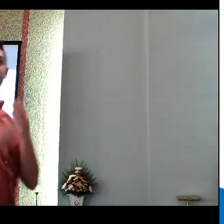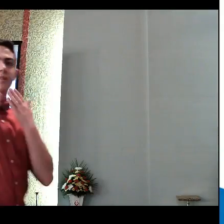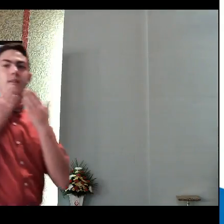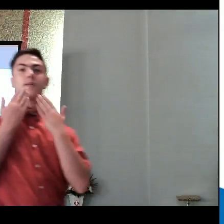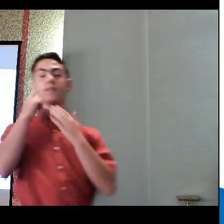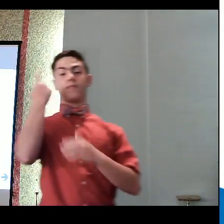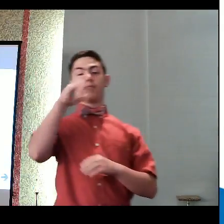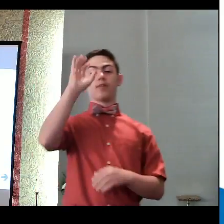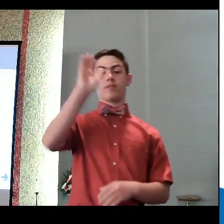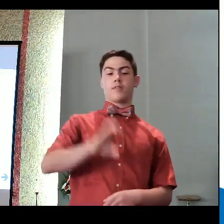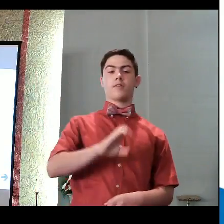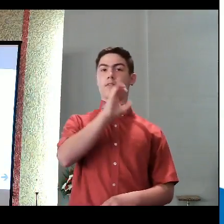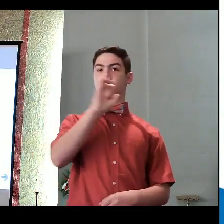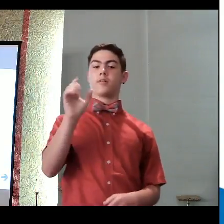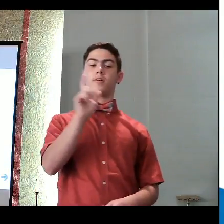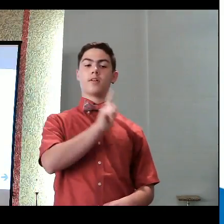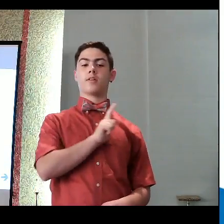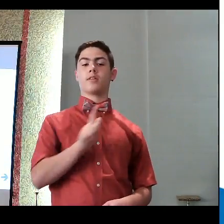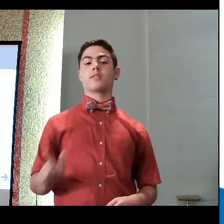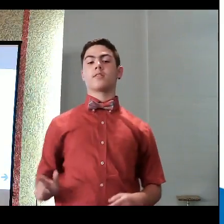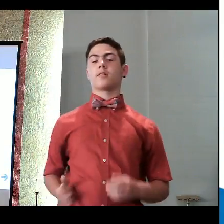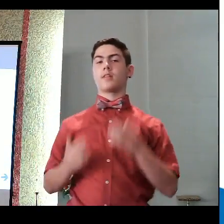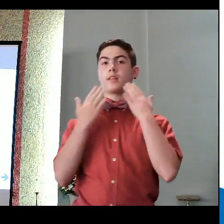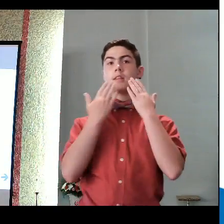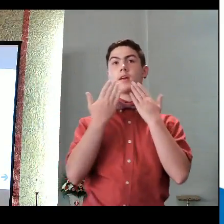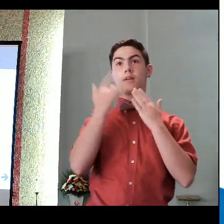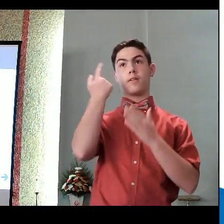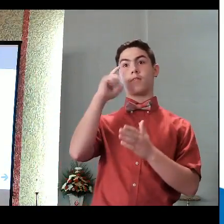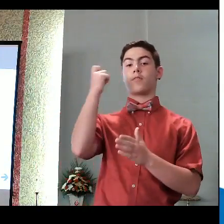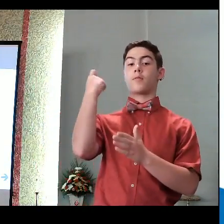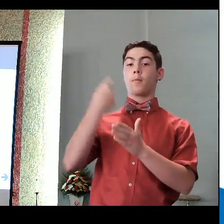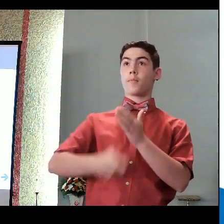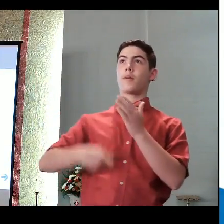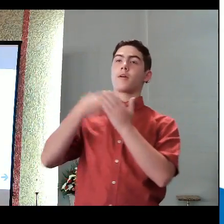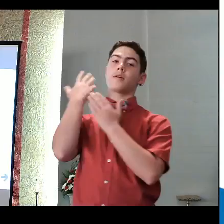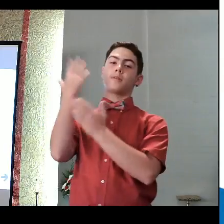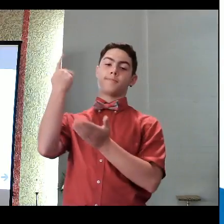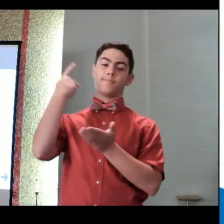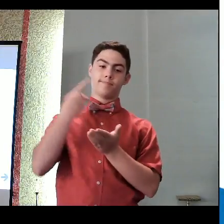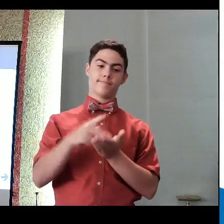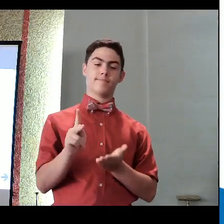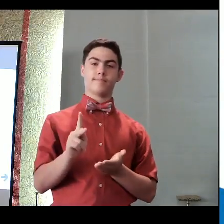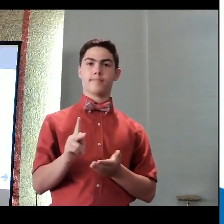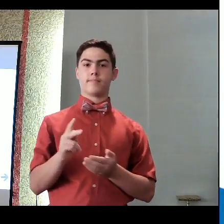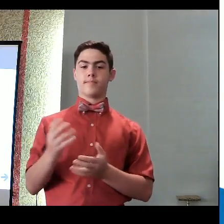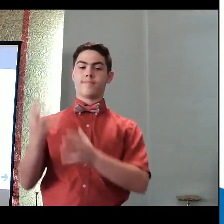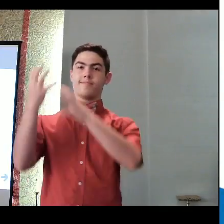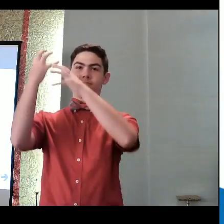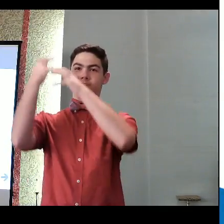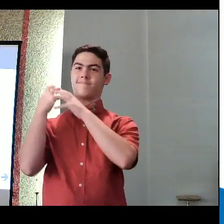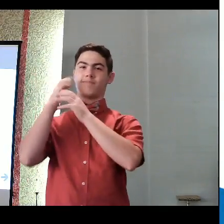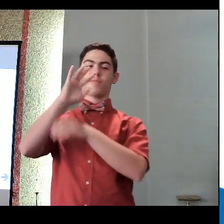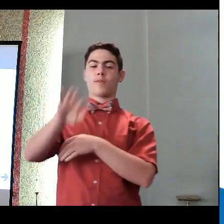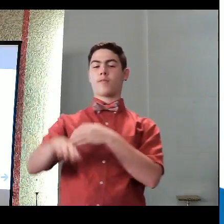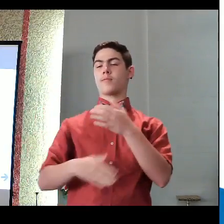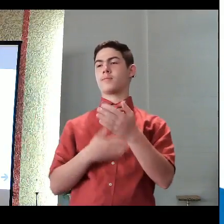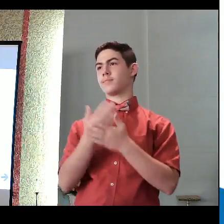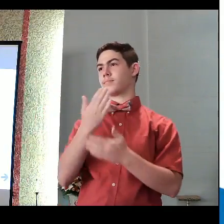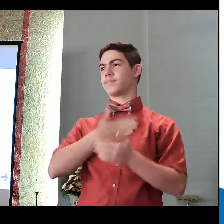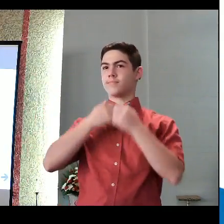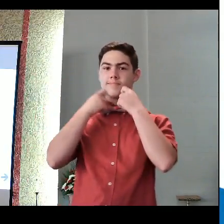Lord. Thank you for the price you've paid. Bearing all my sin